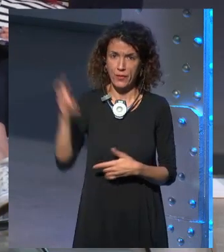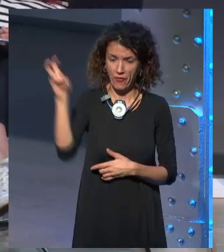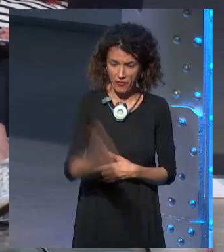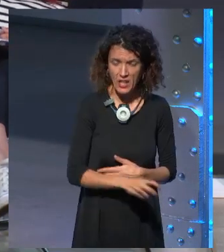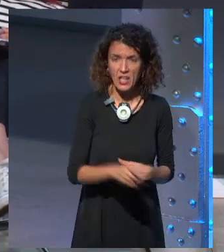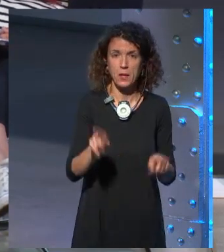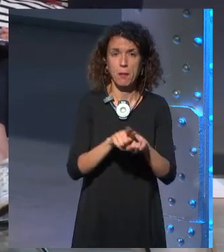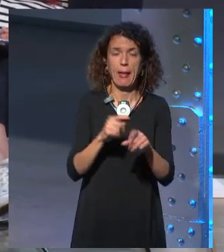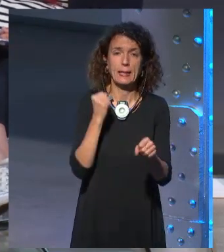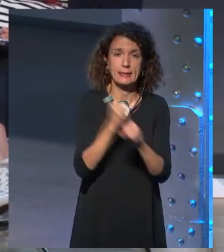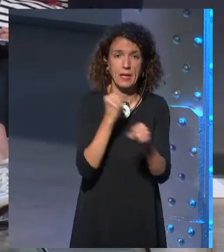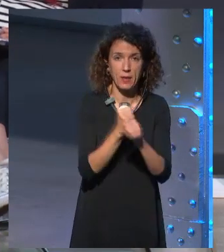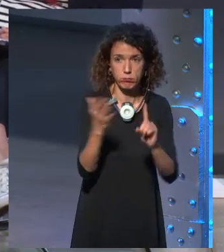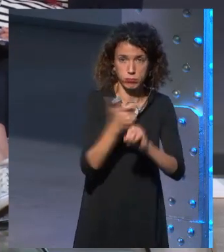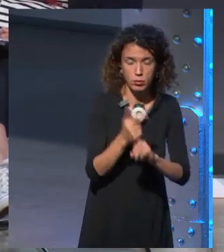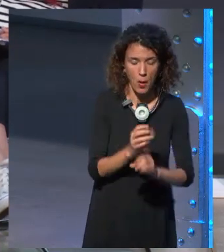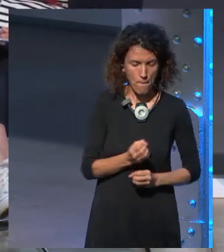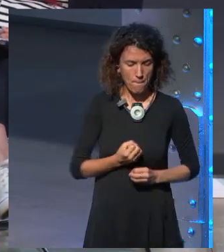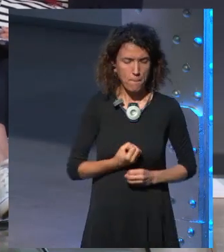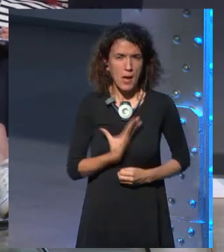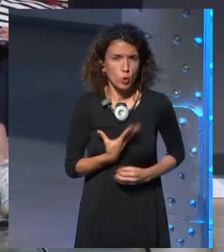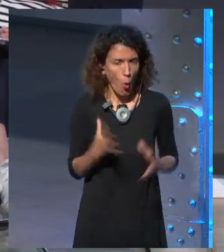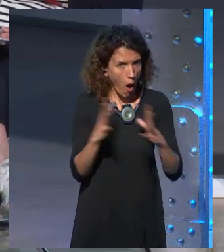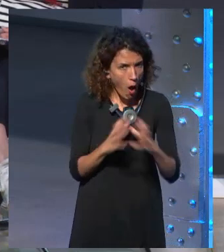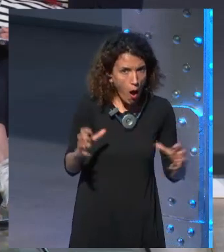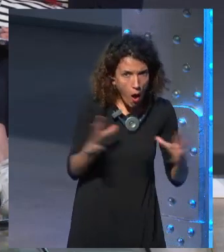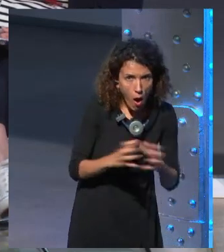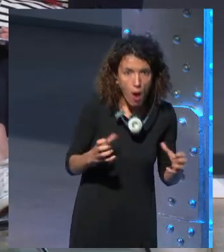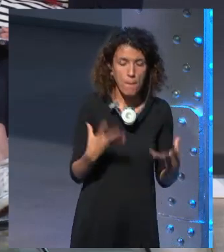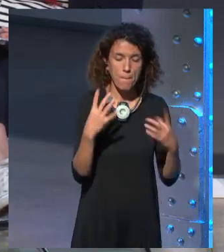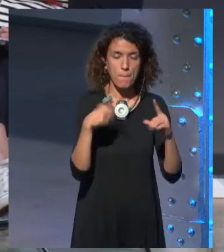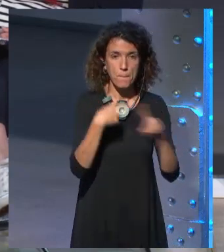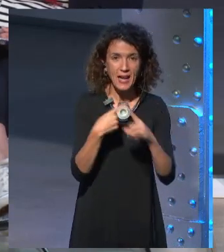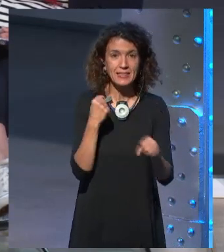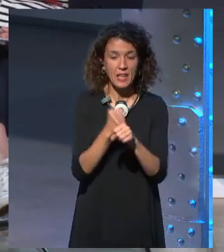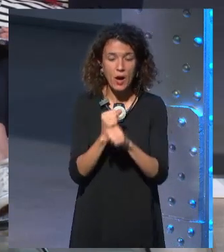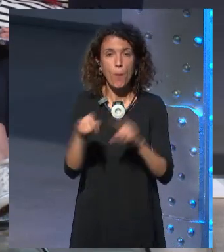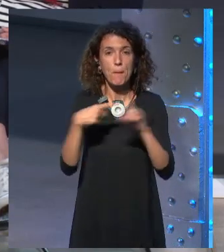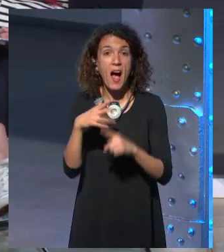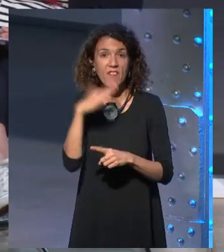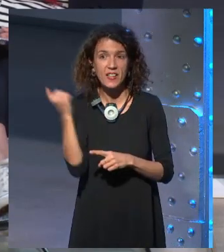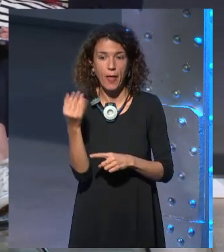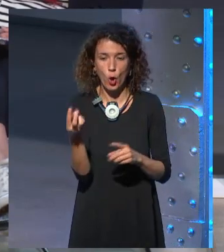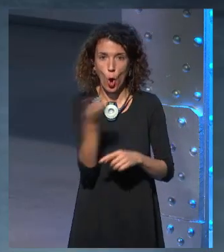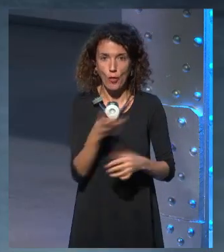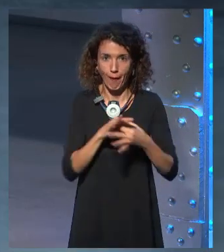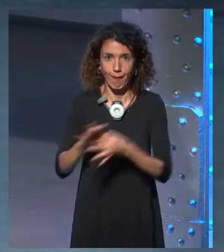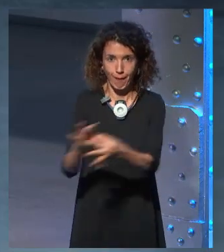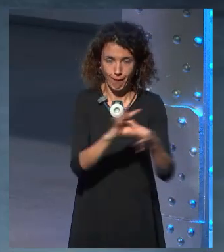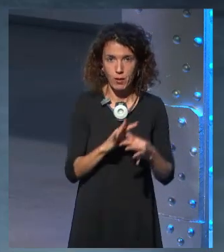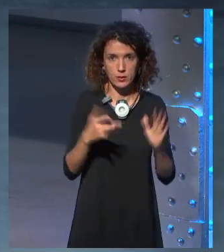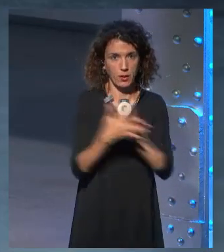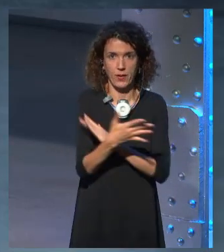aligns with their work and an ability to learn and add skills, do I want to employ them? Yeah, I think it has a tremendous added value.